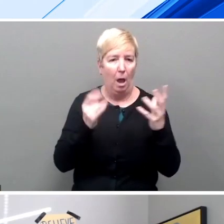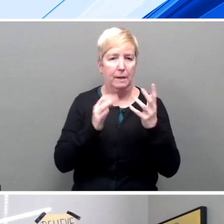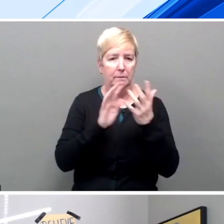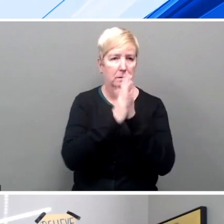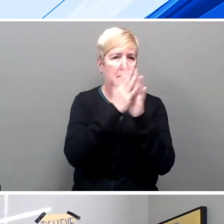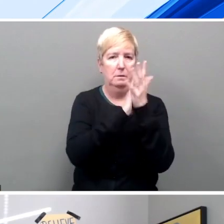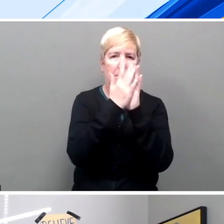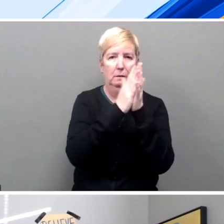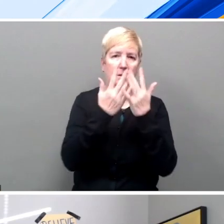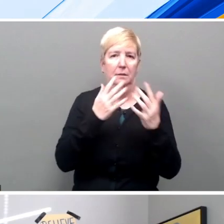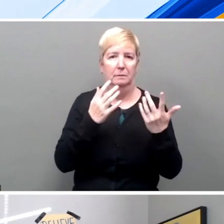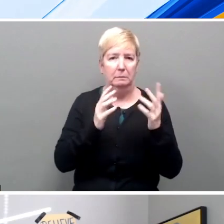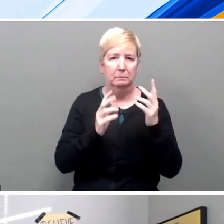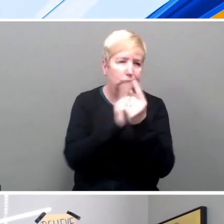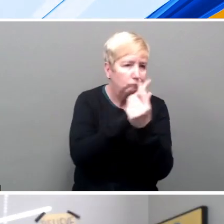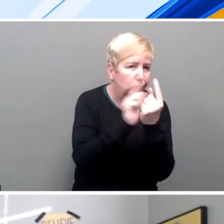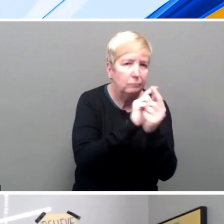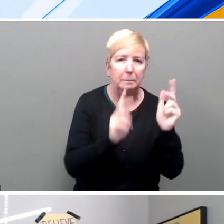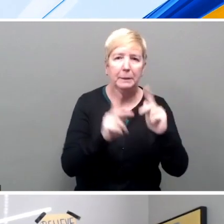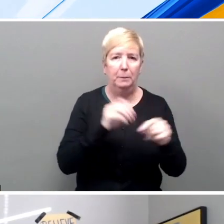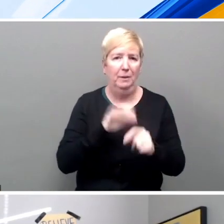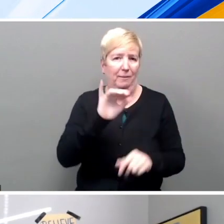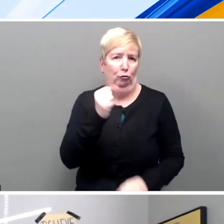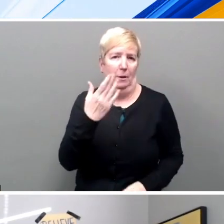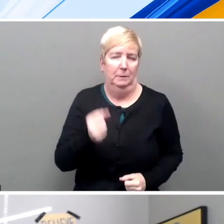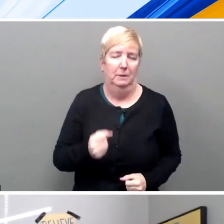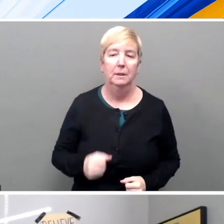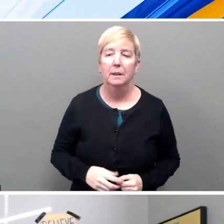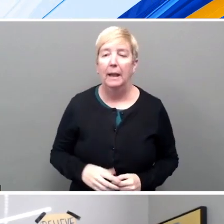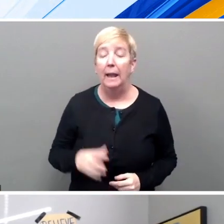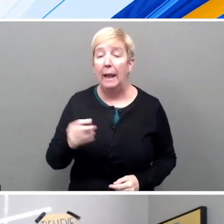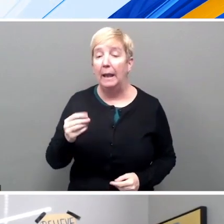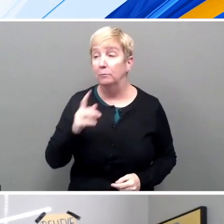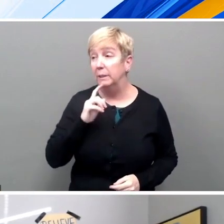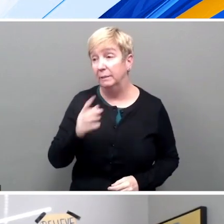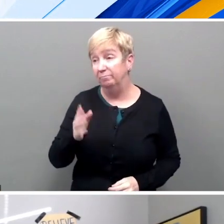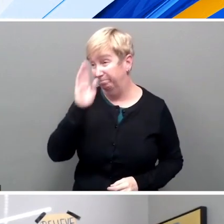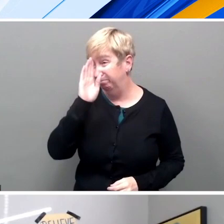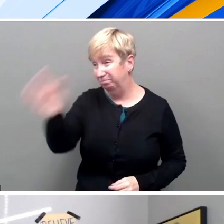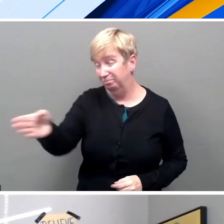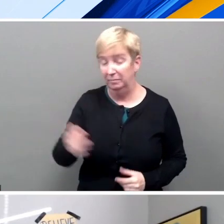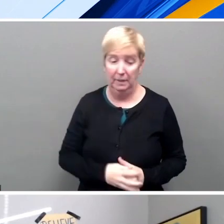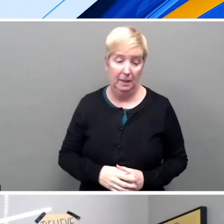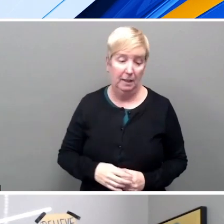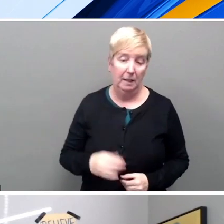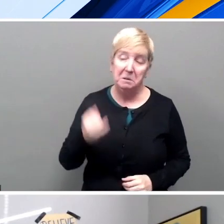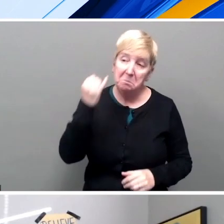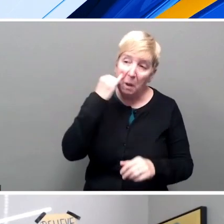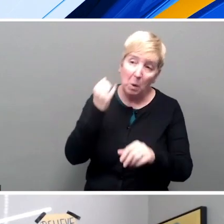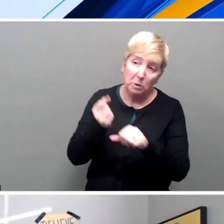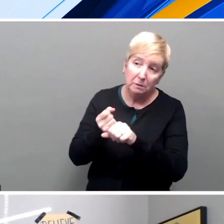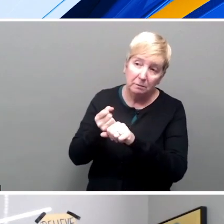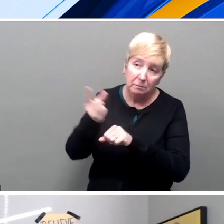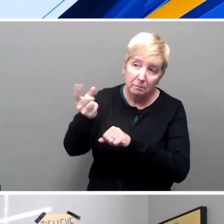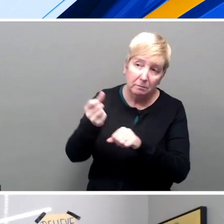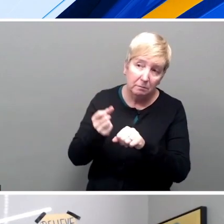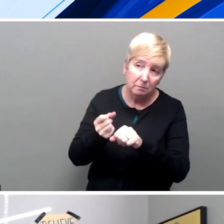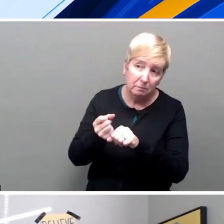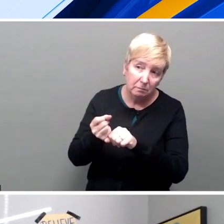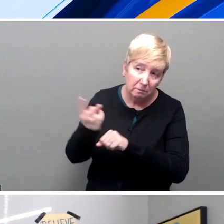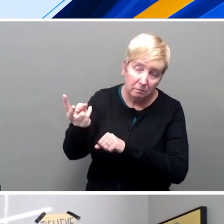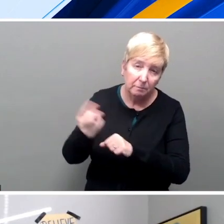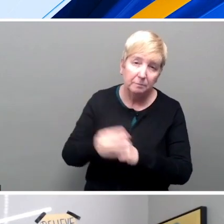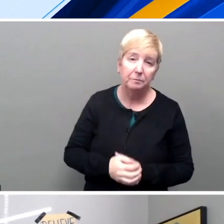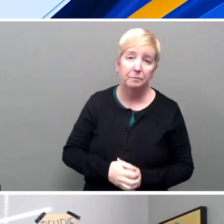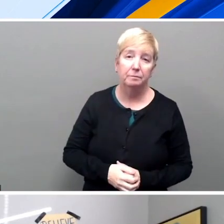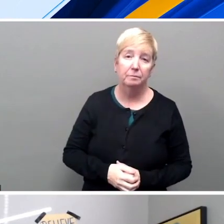So, and frankly, I think a year or two from now, you won't be able to